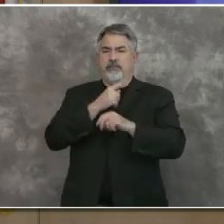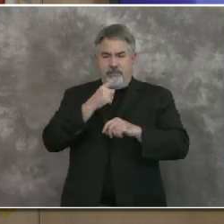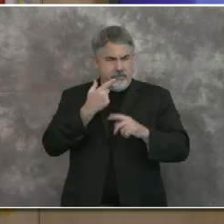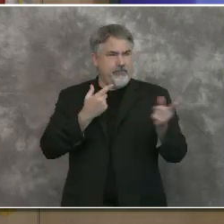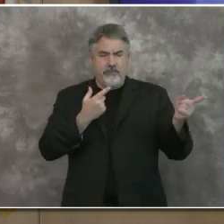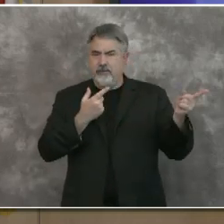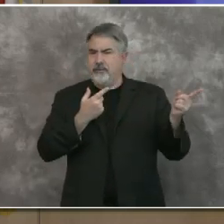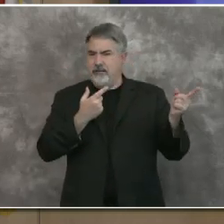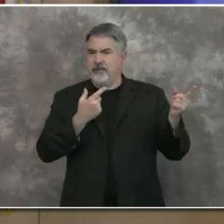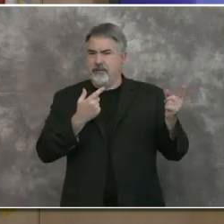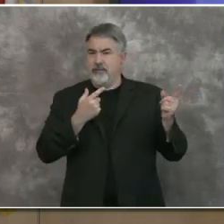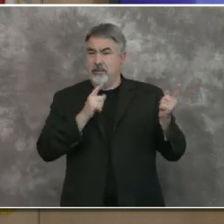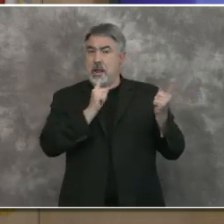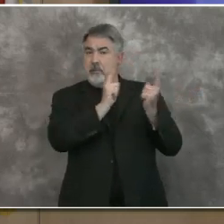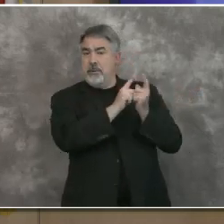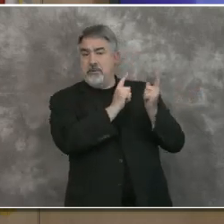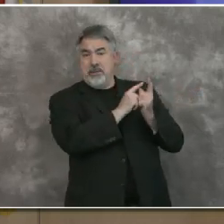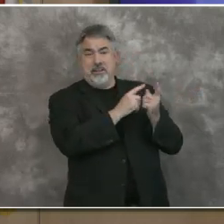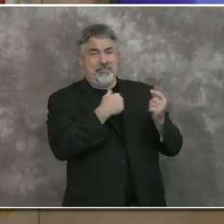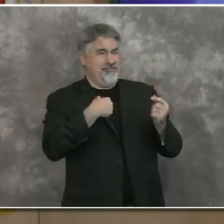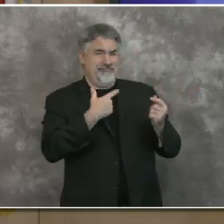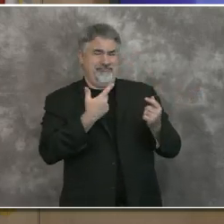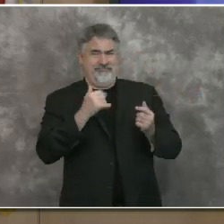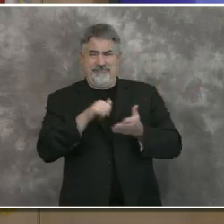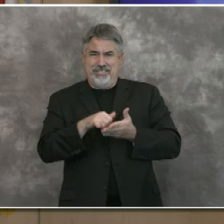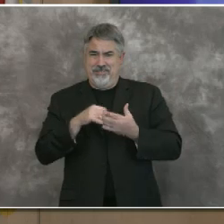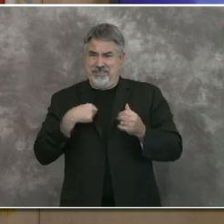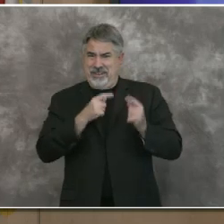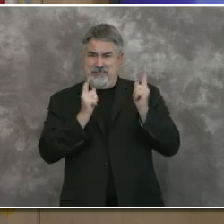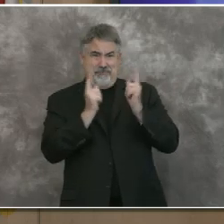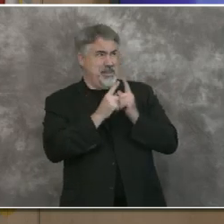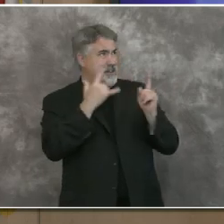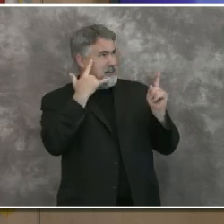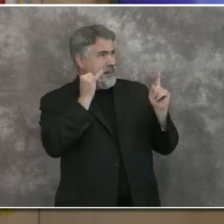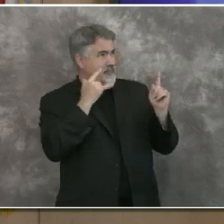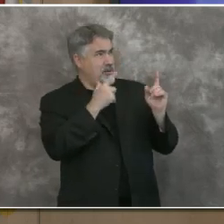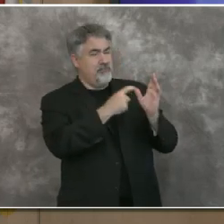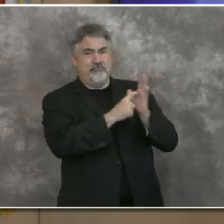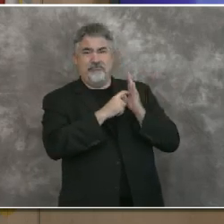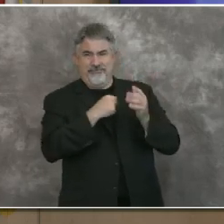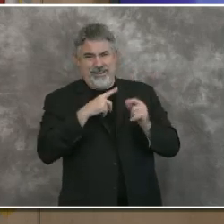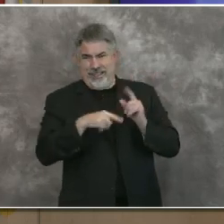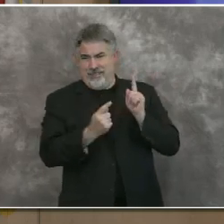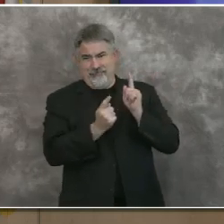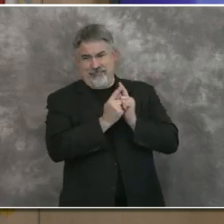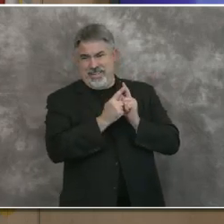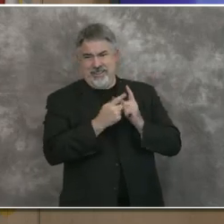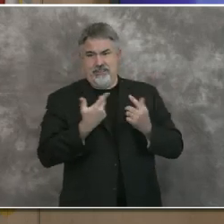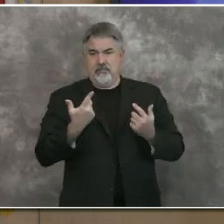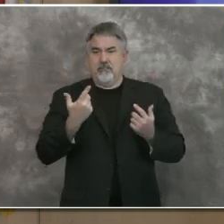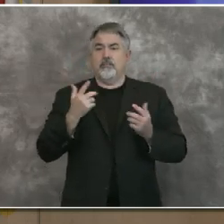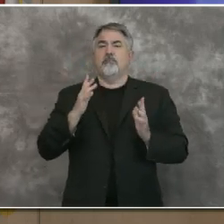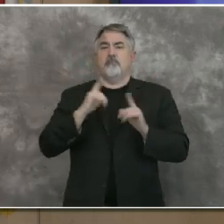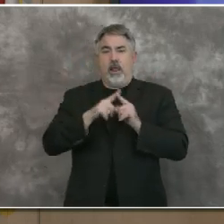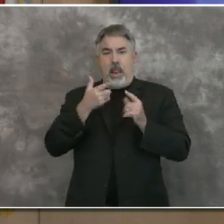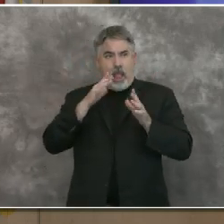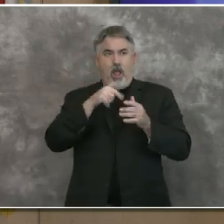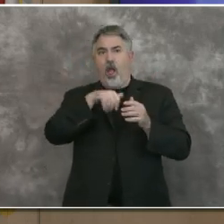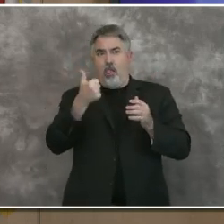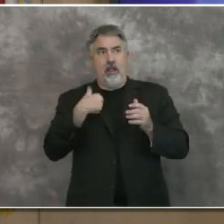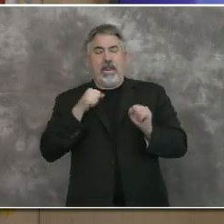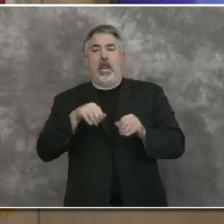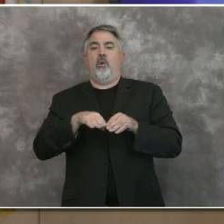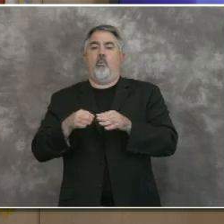acceleration criteria that was put forth by the state. But the state has allowed for a process to have regions move